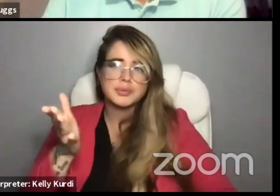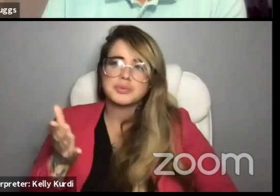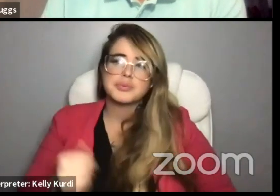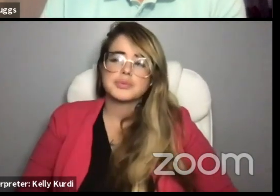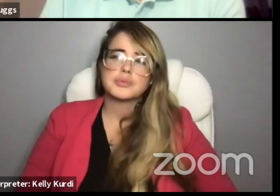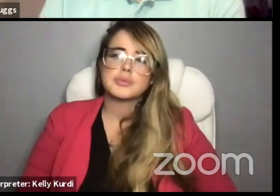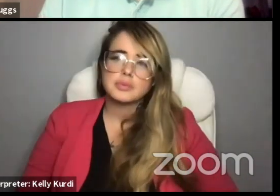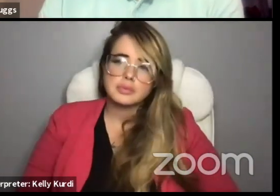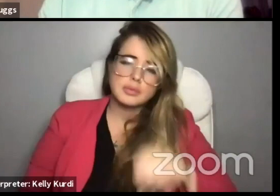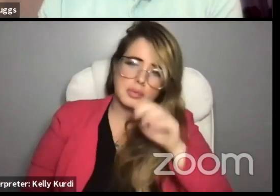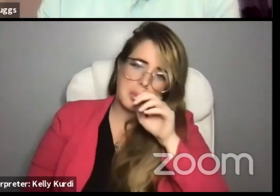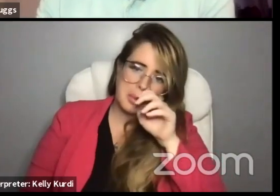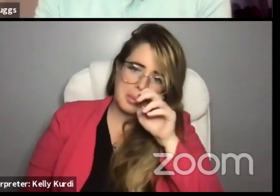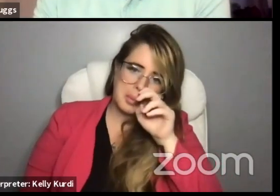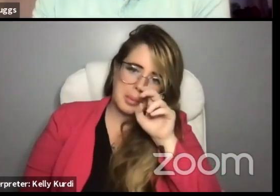lives with us.